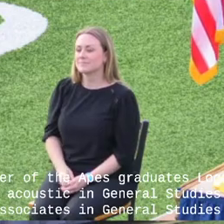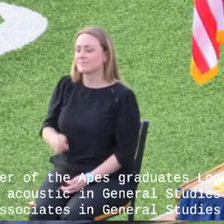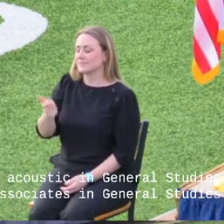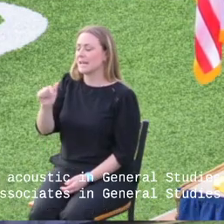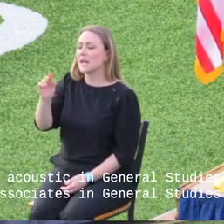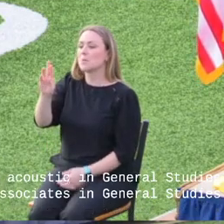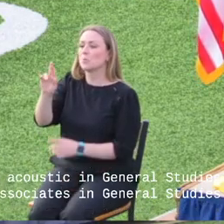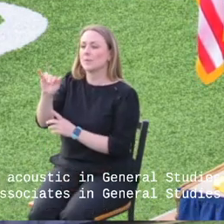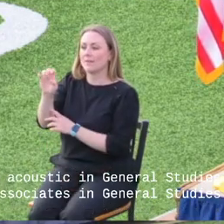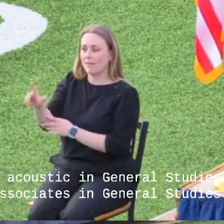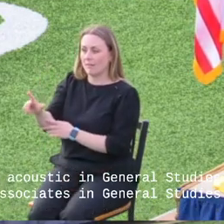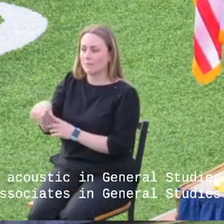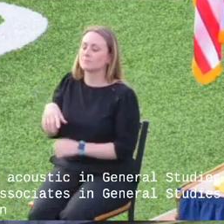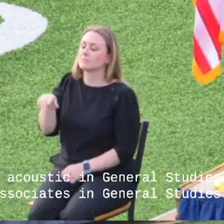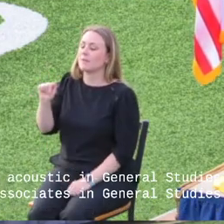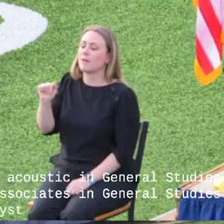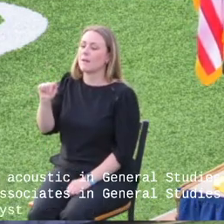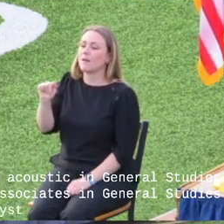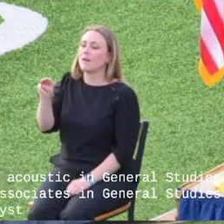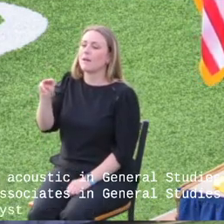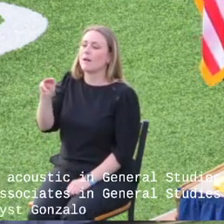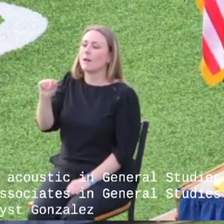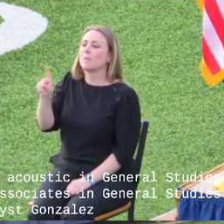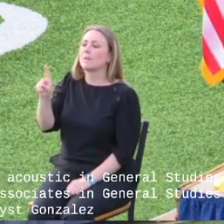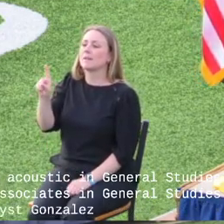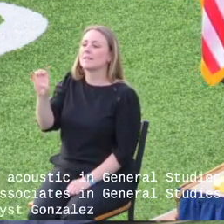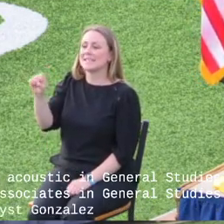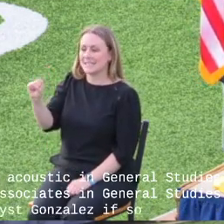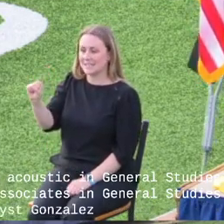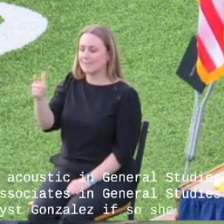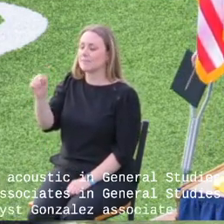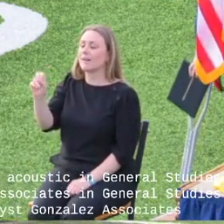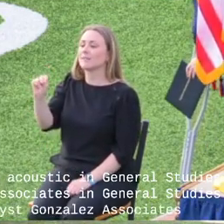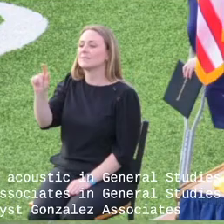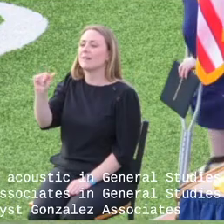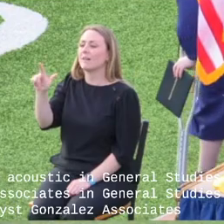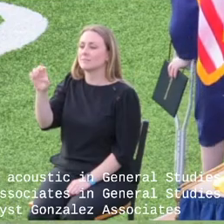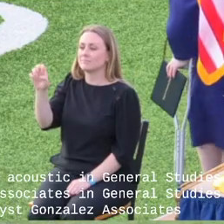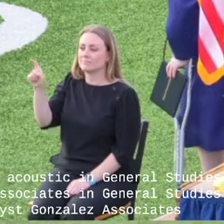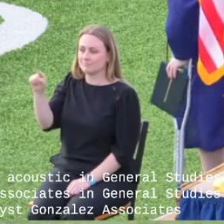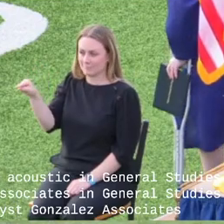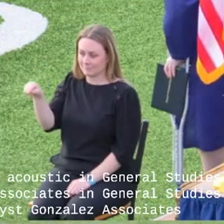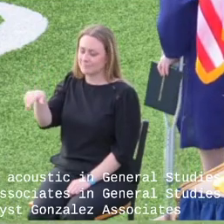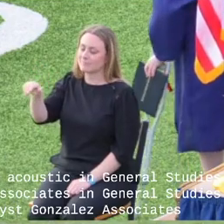Gabriel A. Amadis Gonzalez, Associate in Arts.